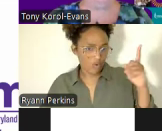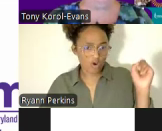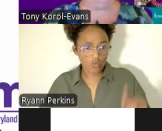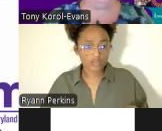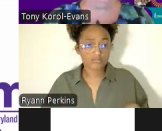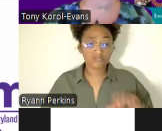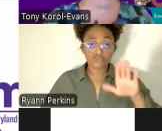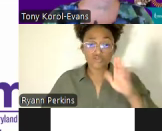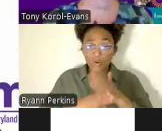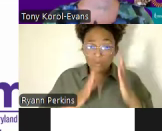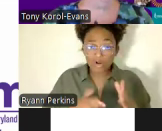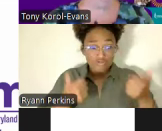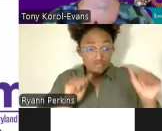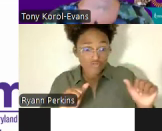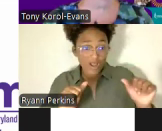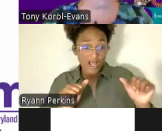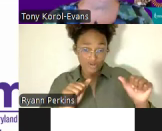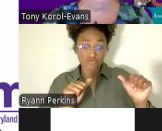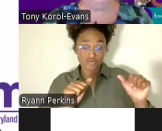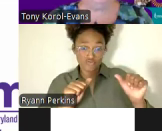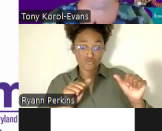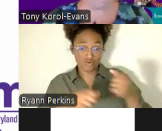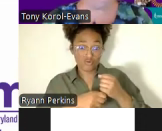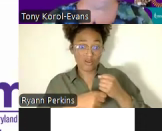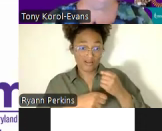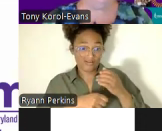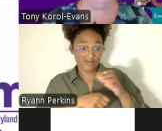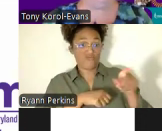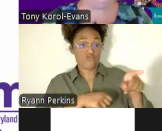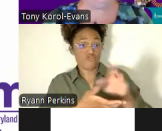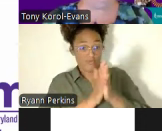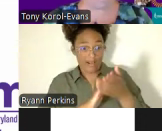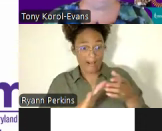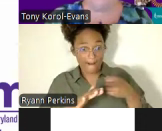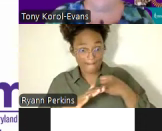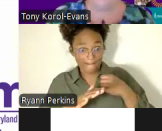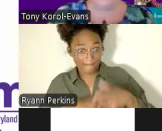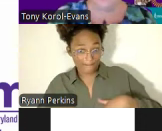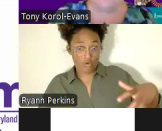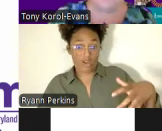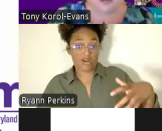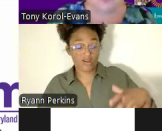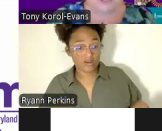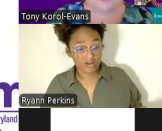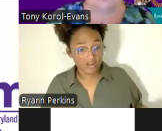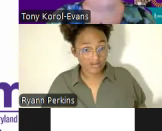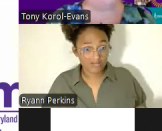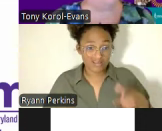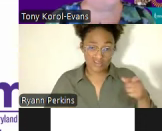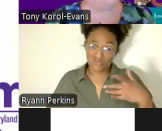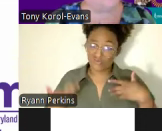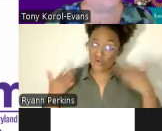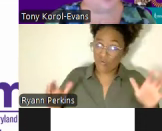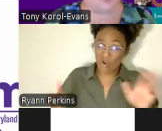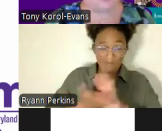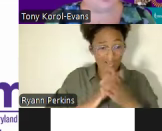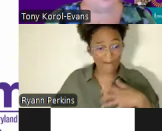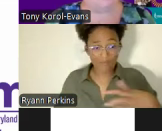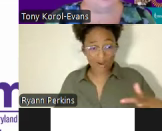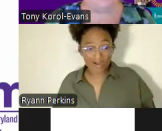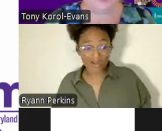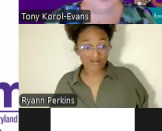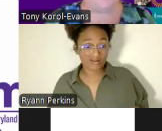question. Are you worried your partner will hurt you if you do not become pregnant, or if you do become pregnant? Remember, reproductive coercion